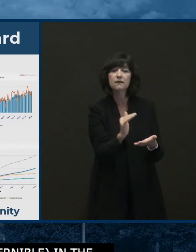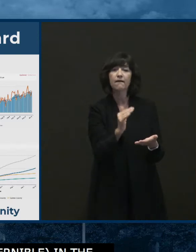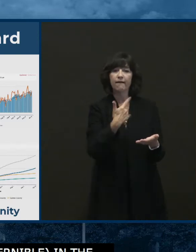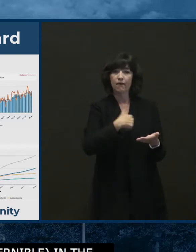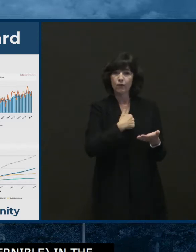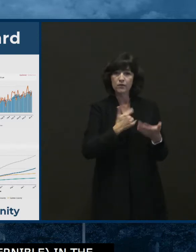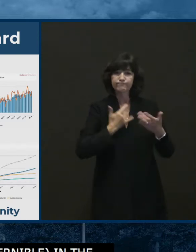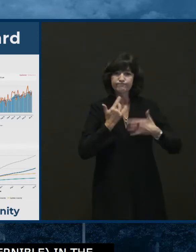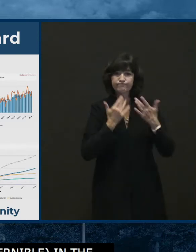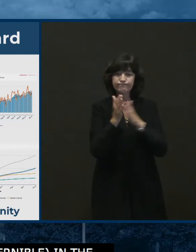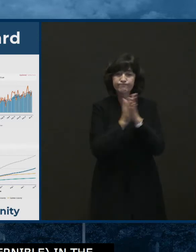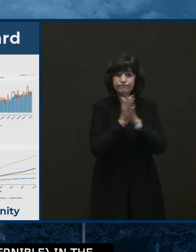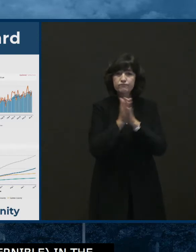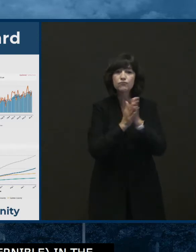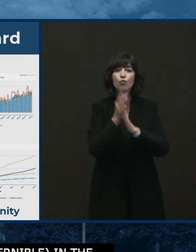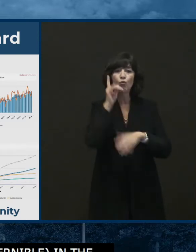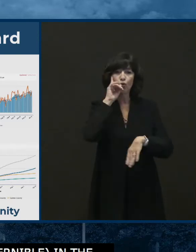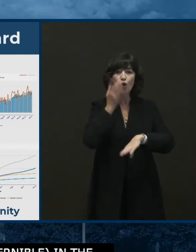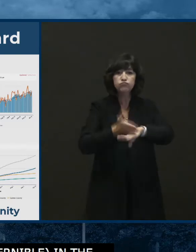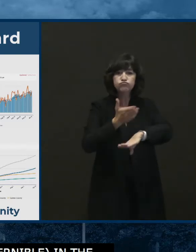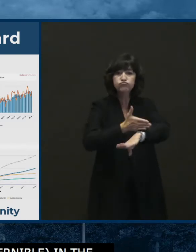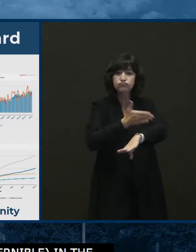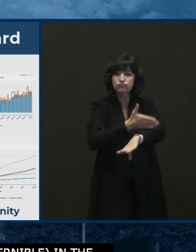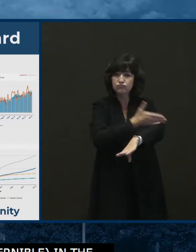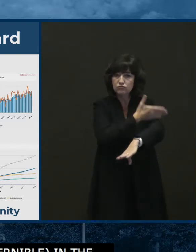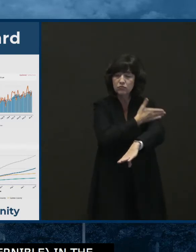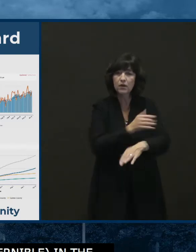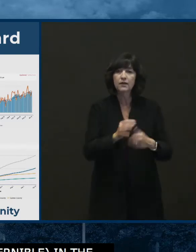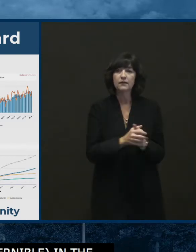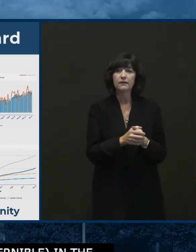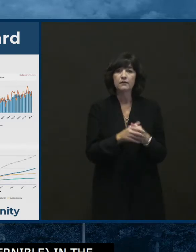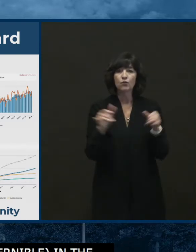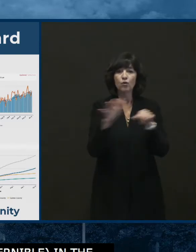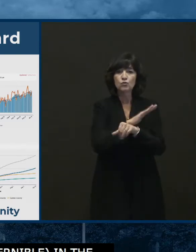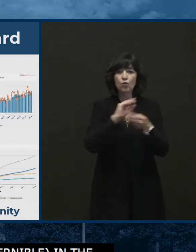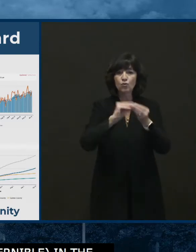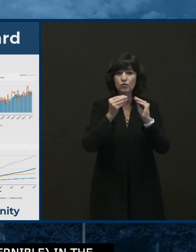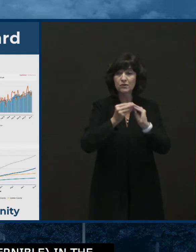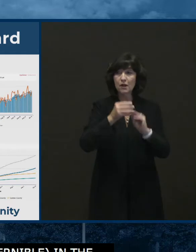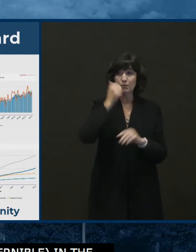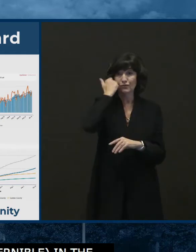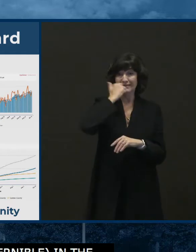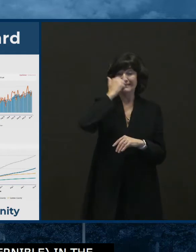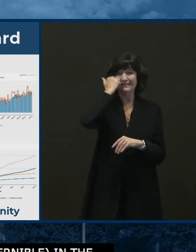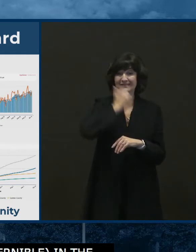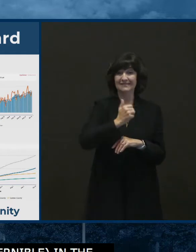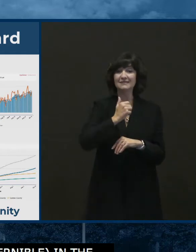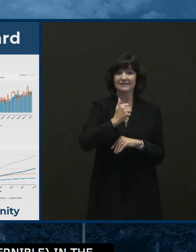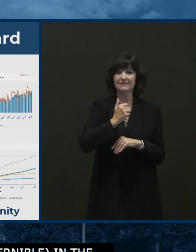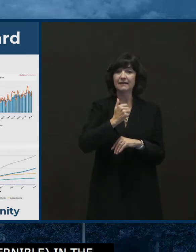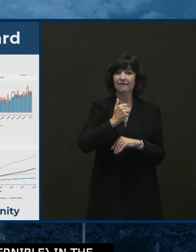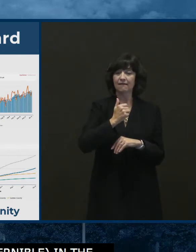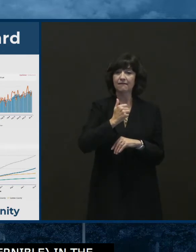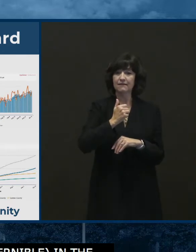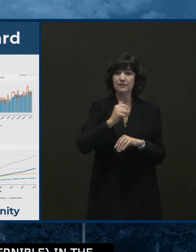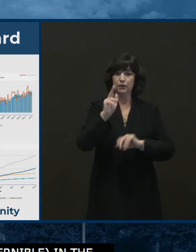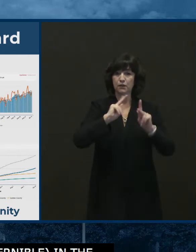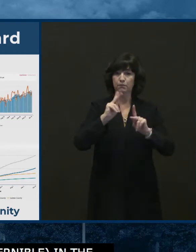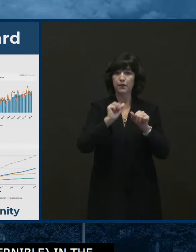the 4% range, with total daily cases in the 80 to 90 case range,